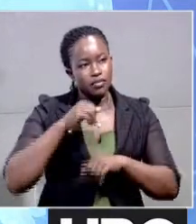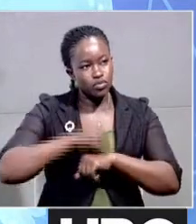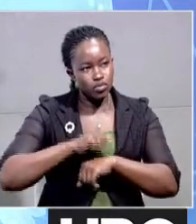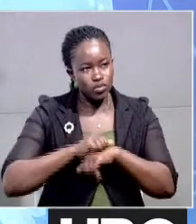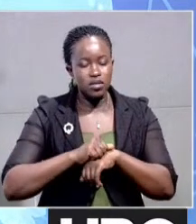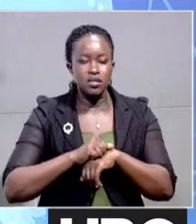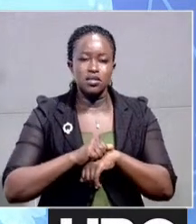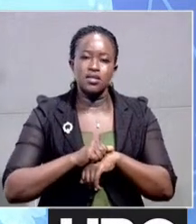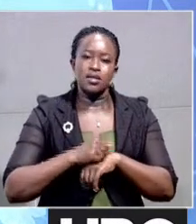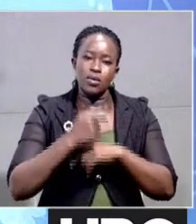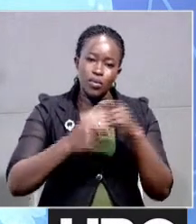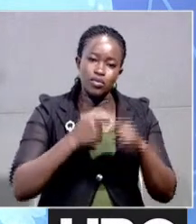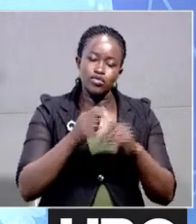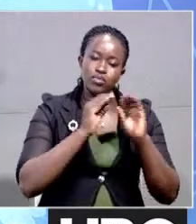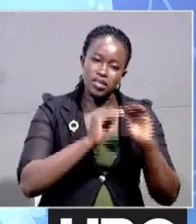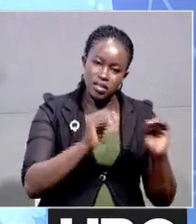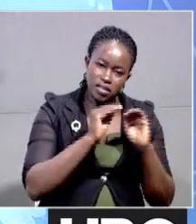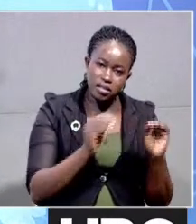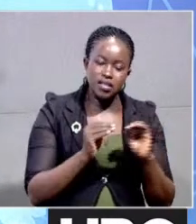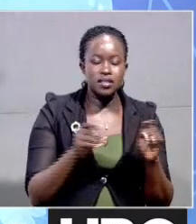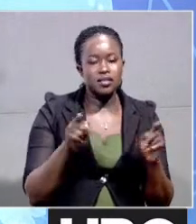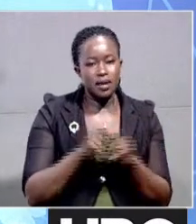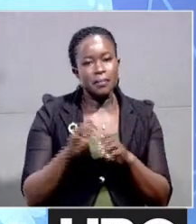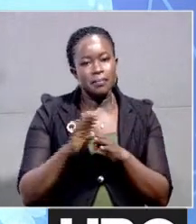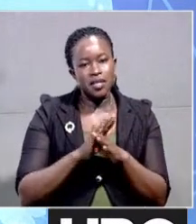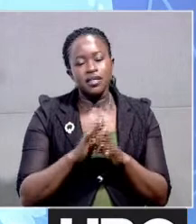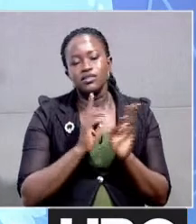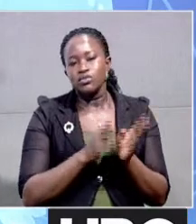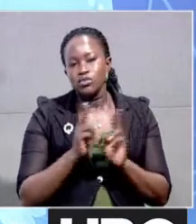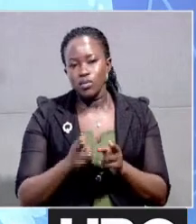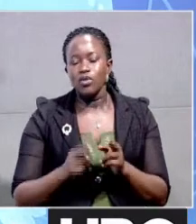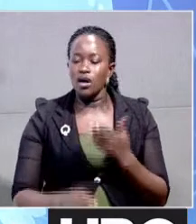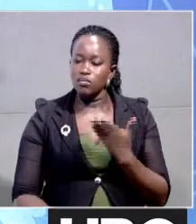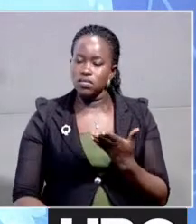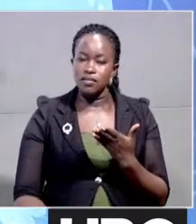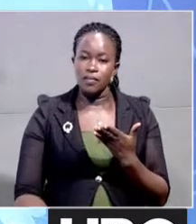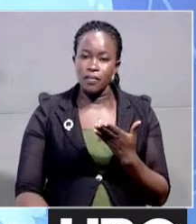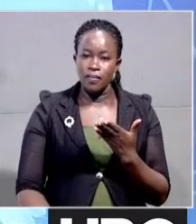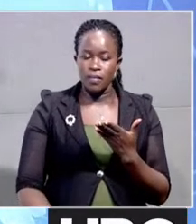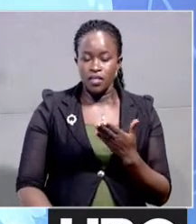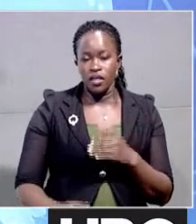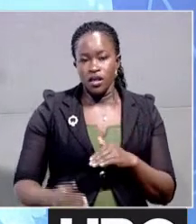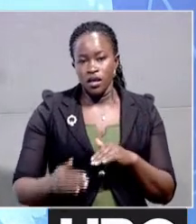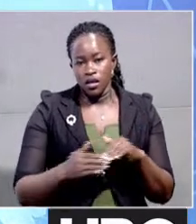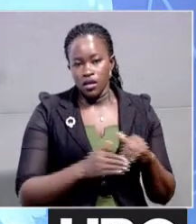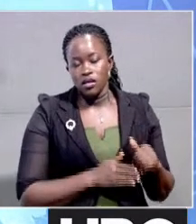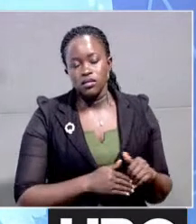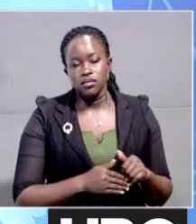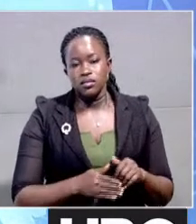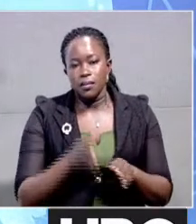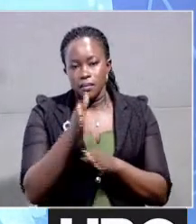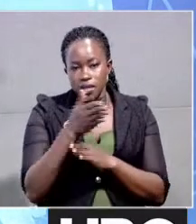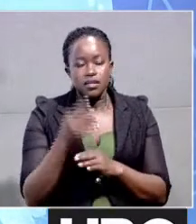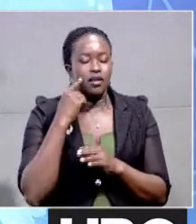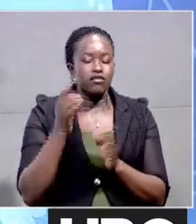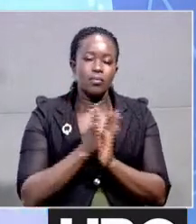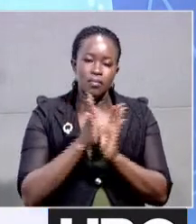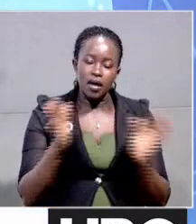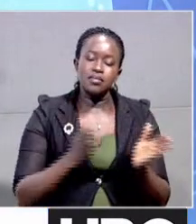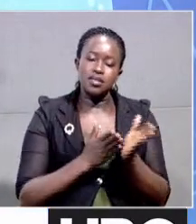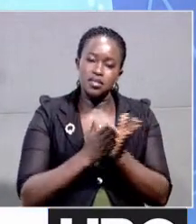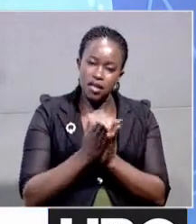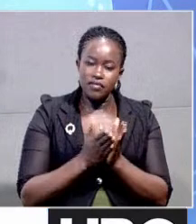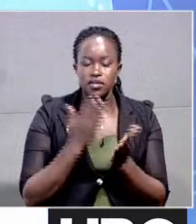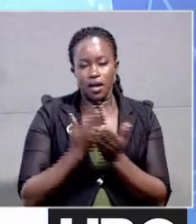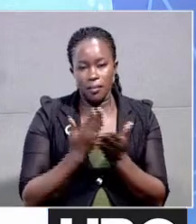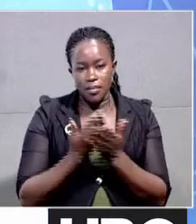the teachers are in class and it's business as usual. Meanwhile, Minister for Public Service Mururi Mukasa has appealed